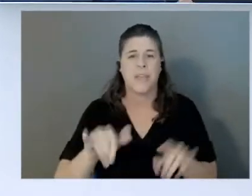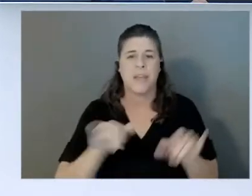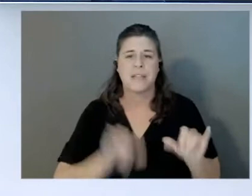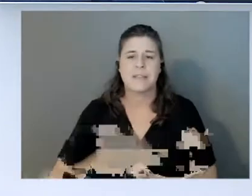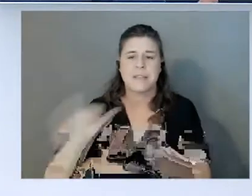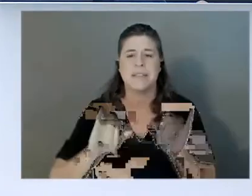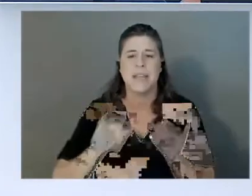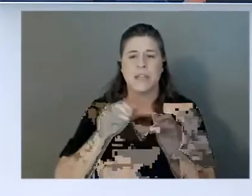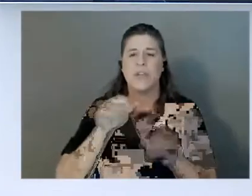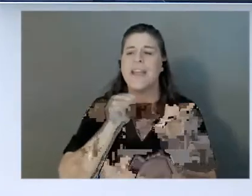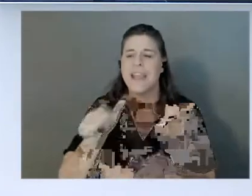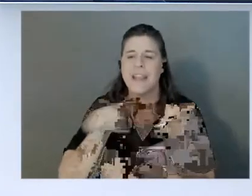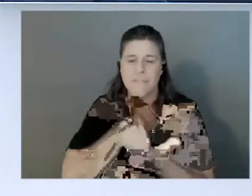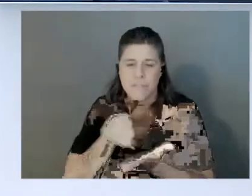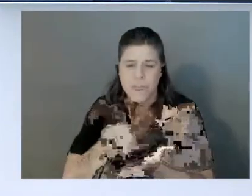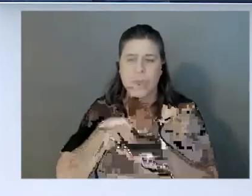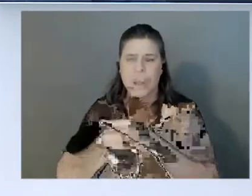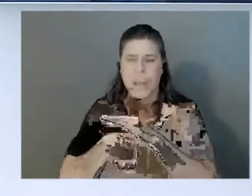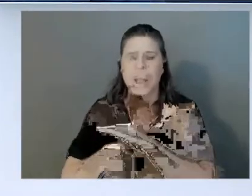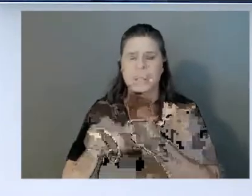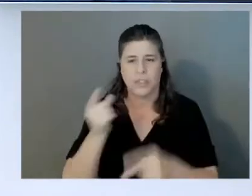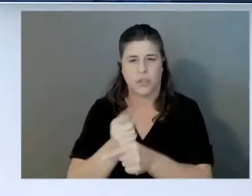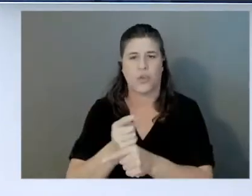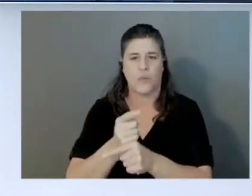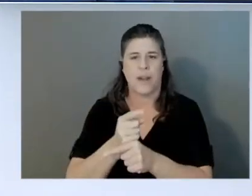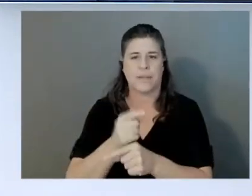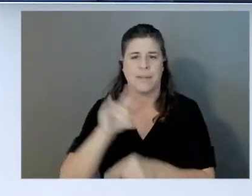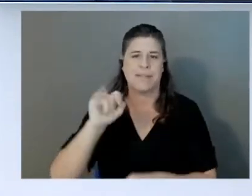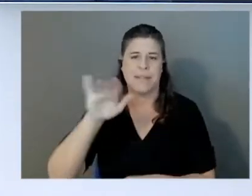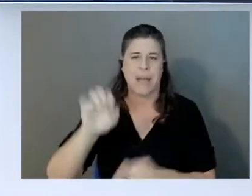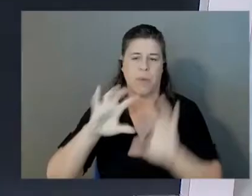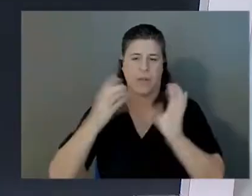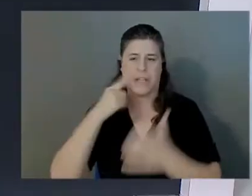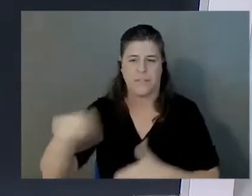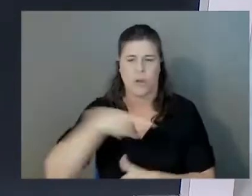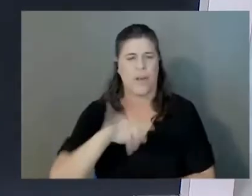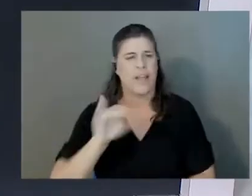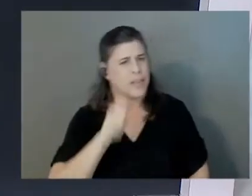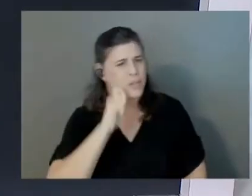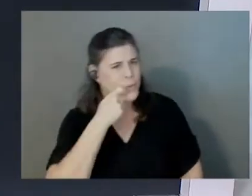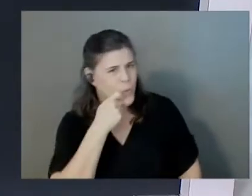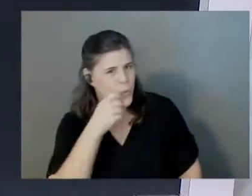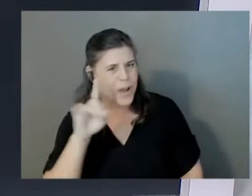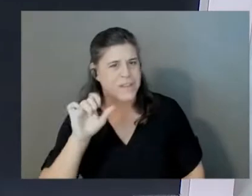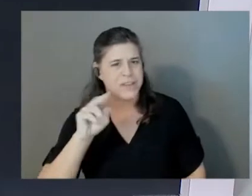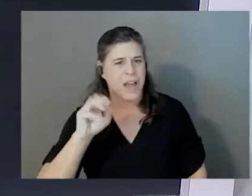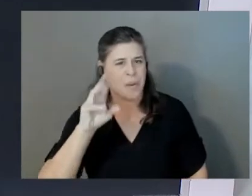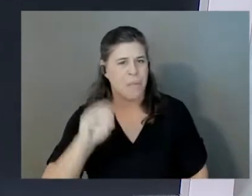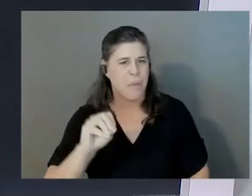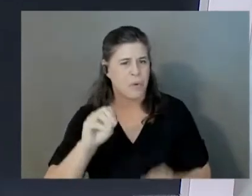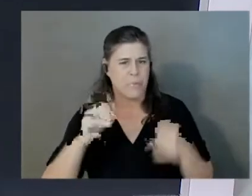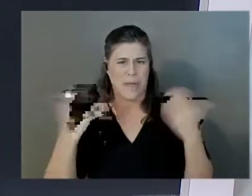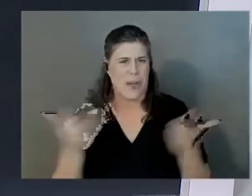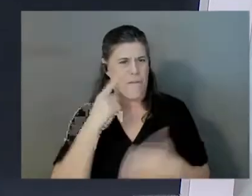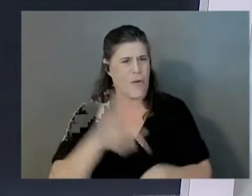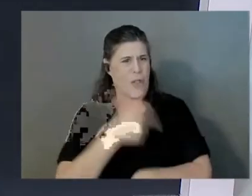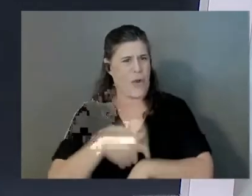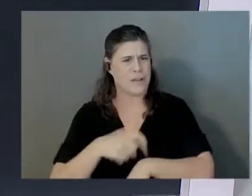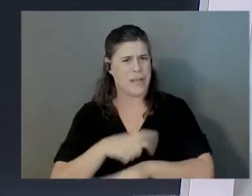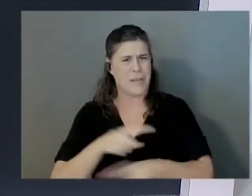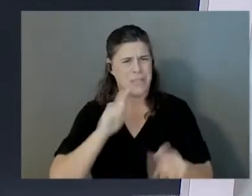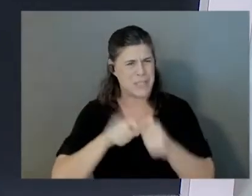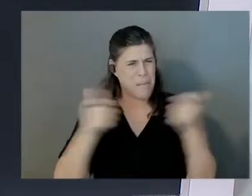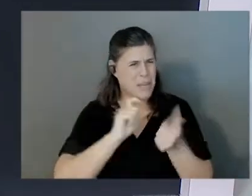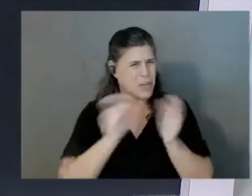access is the right table class for you. That's so cool. Now, Dynamo's been around for a while. Is this a big change under the hood?